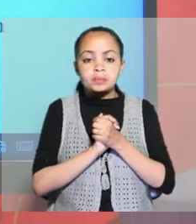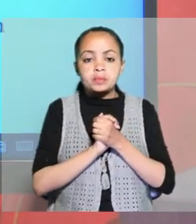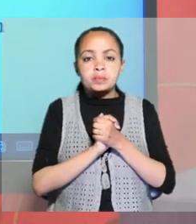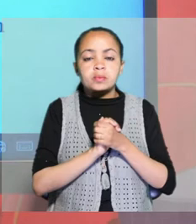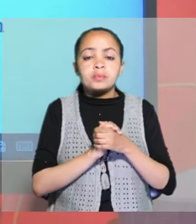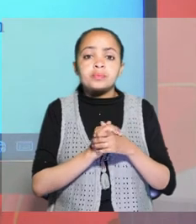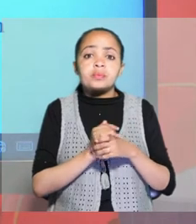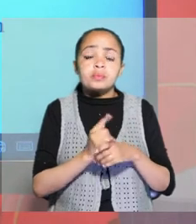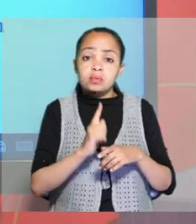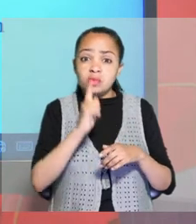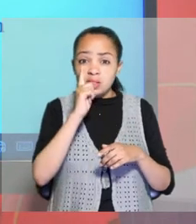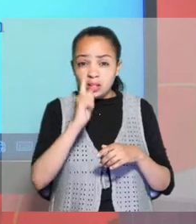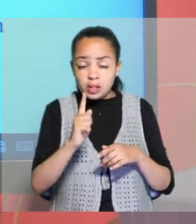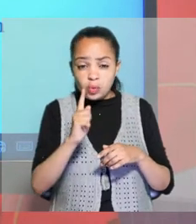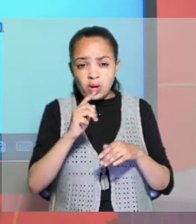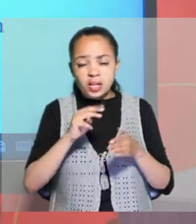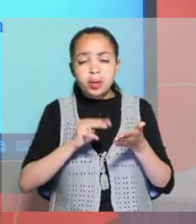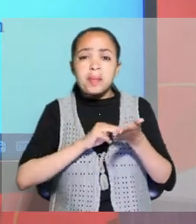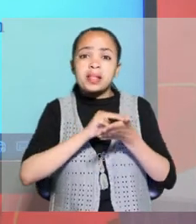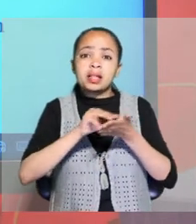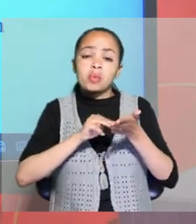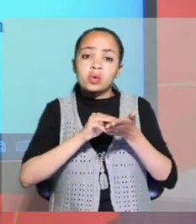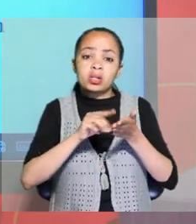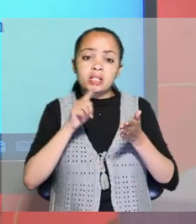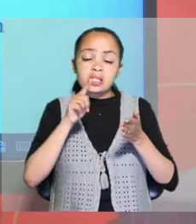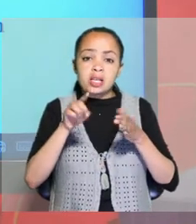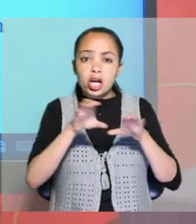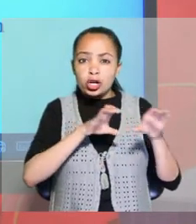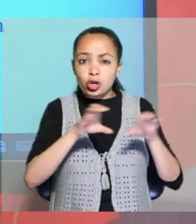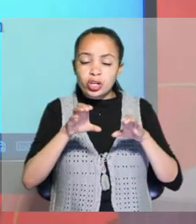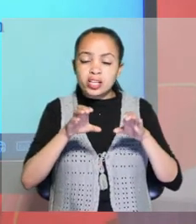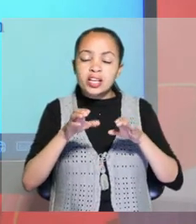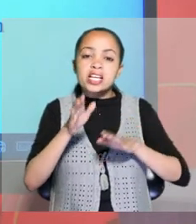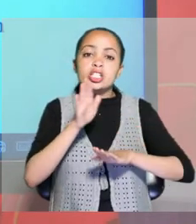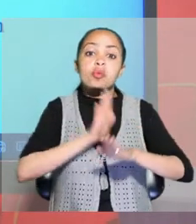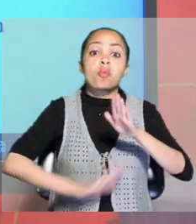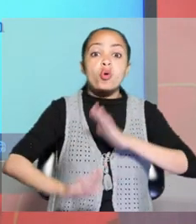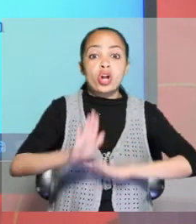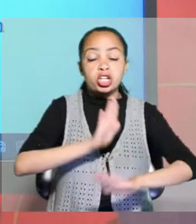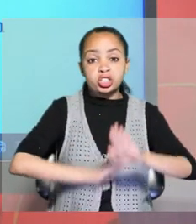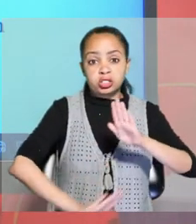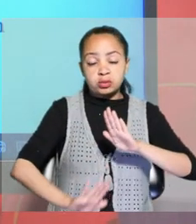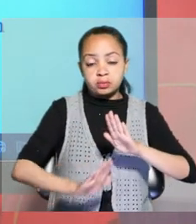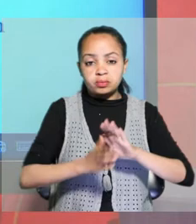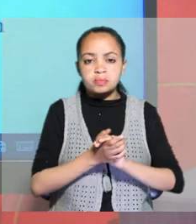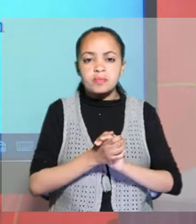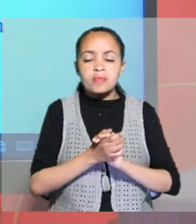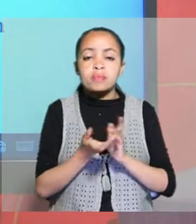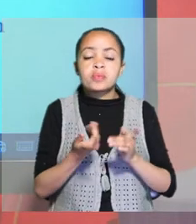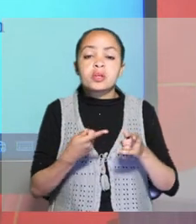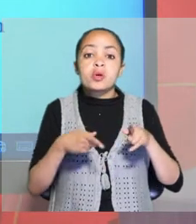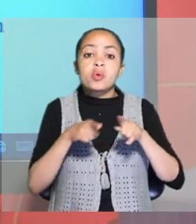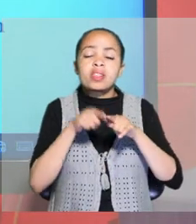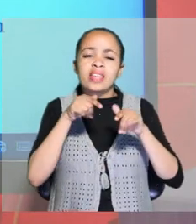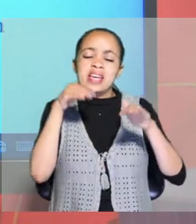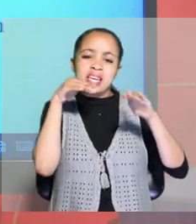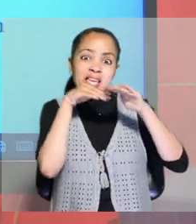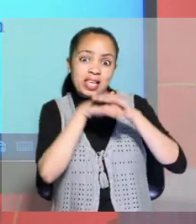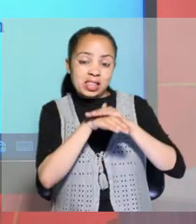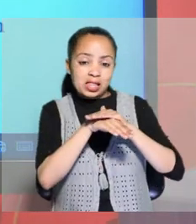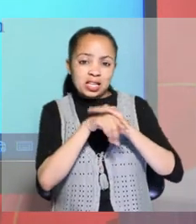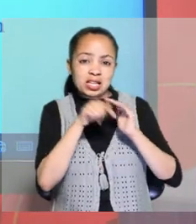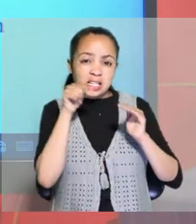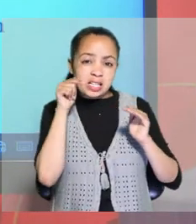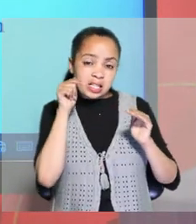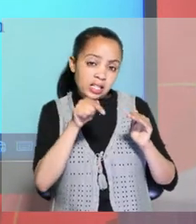The one critical metabolism that they can carry out is reproduction. When they enter or that to get